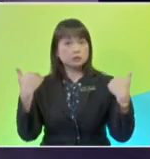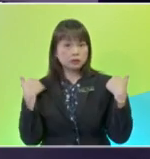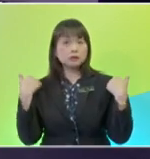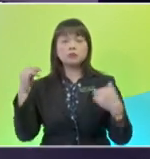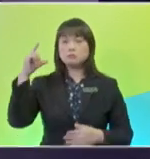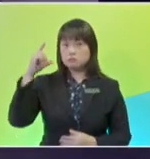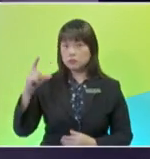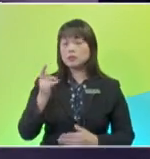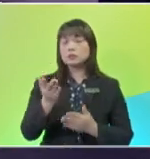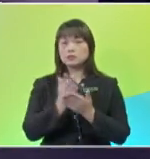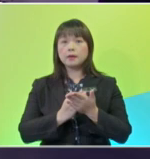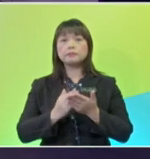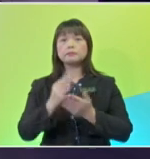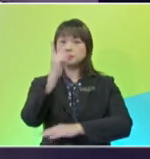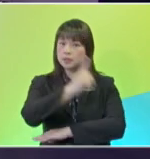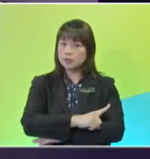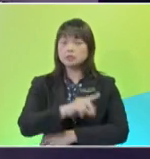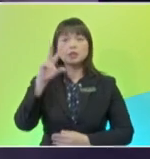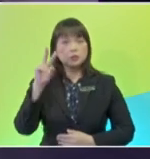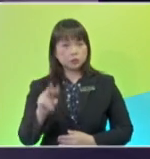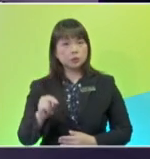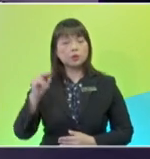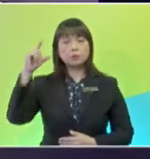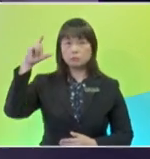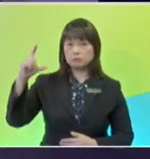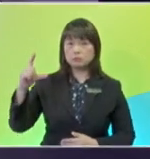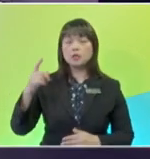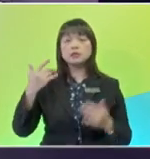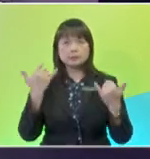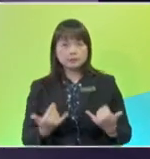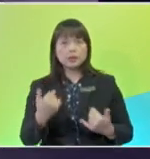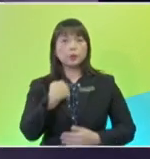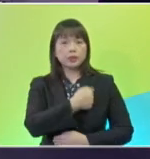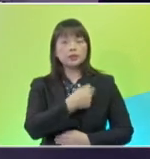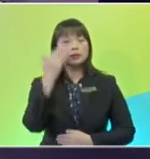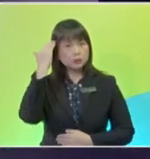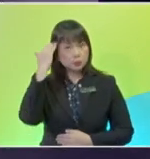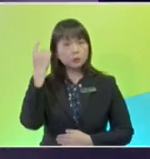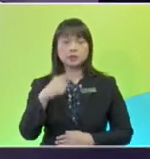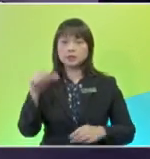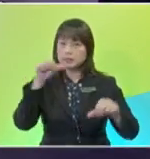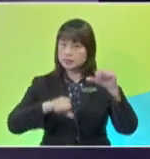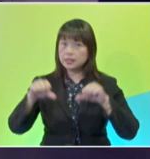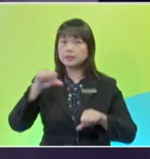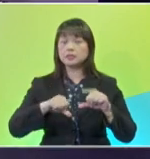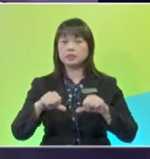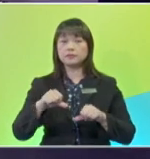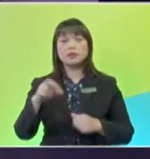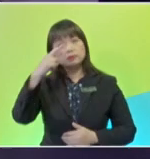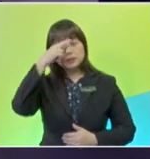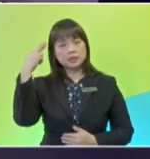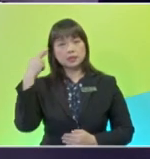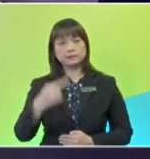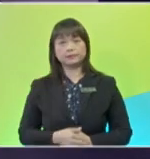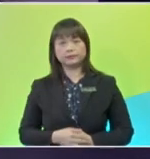We all have wondered, so you will know the scientific reason behind why there's no moon today. All right.